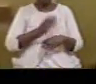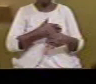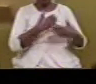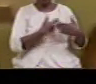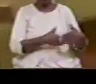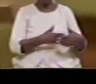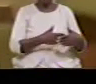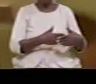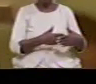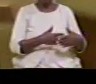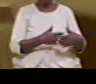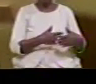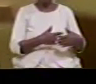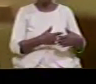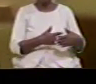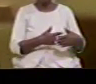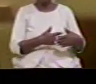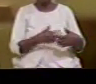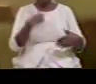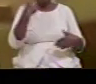when men rose up against us,